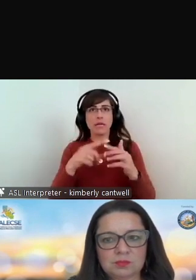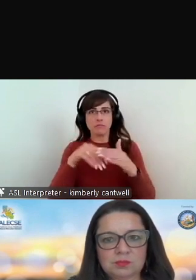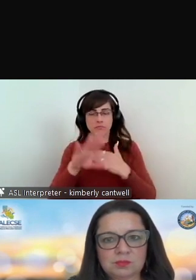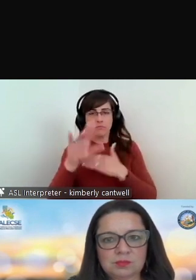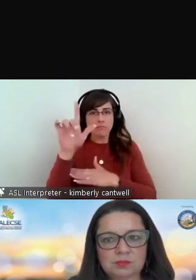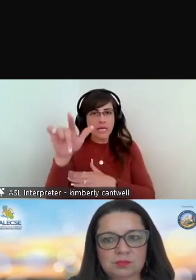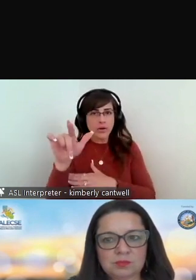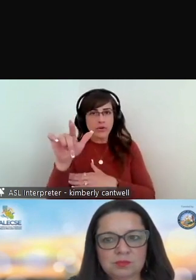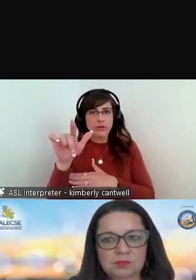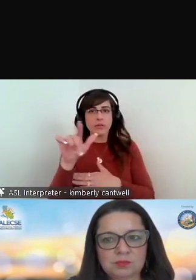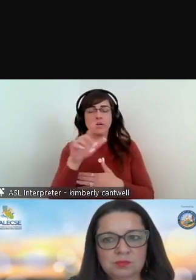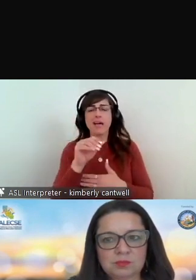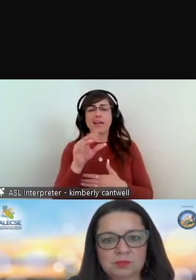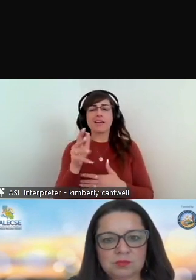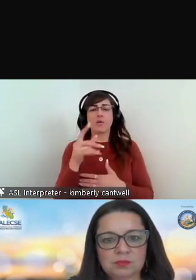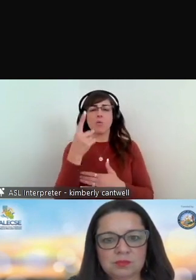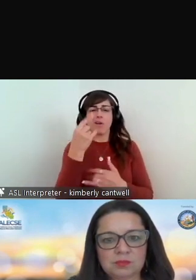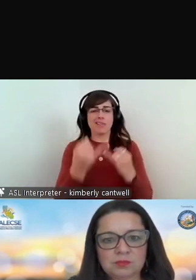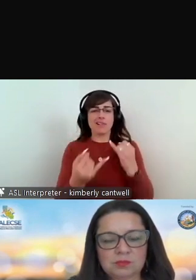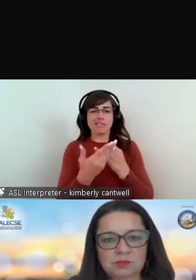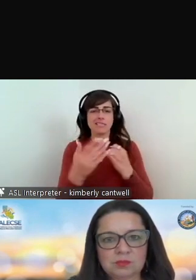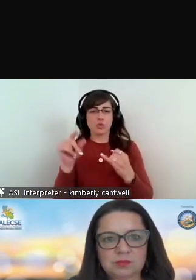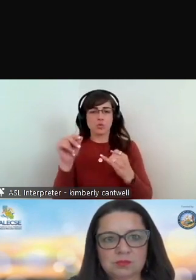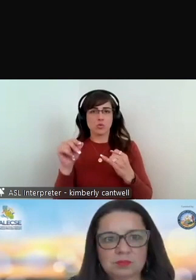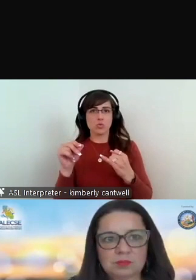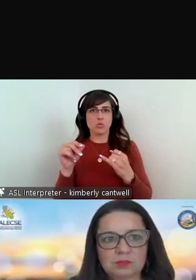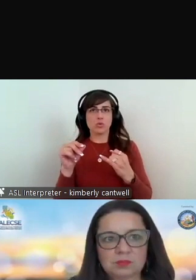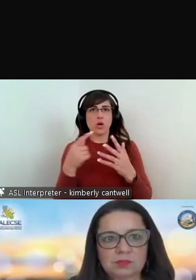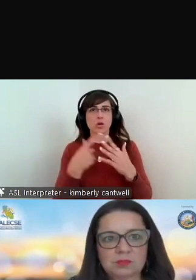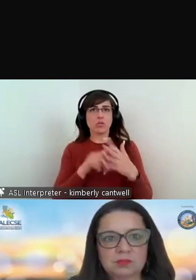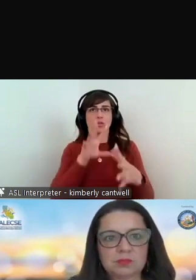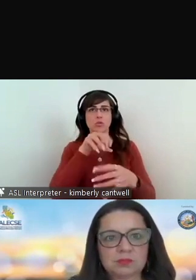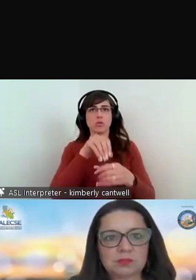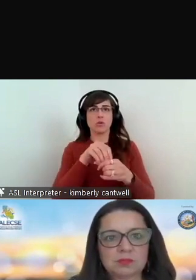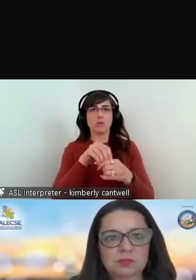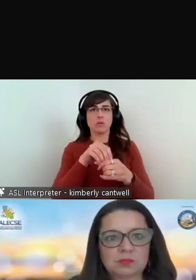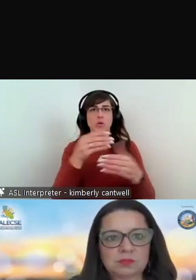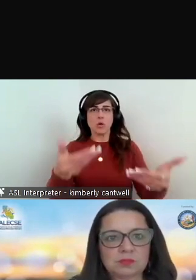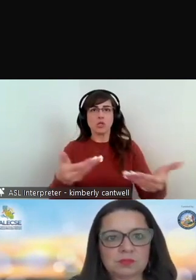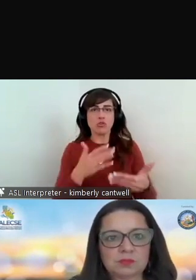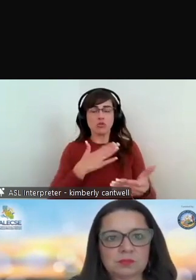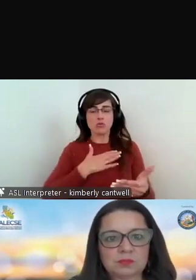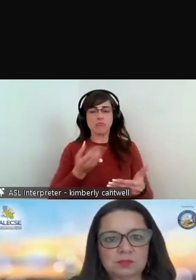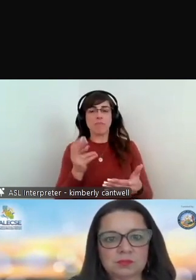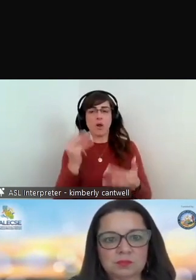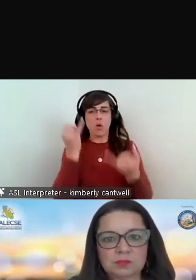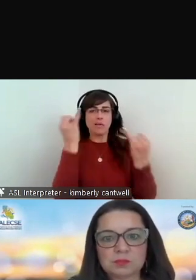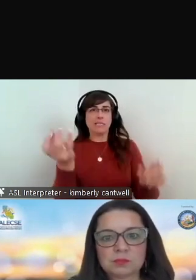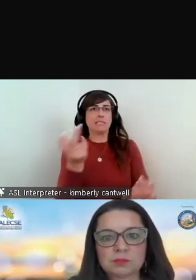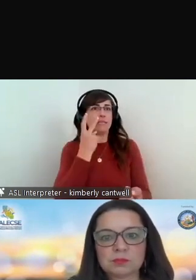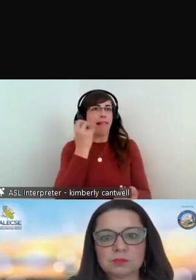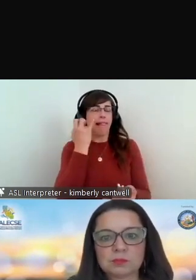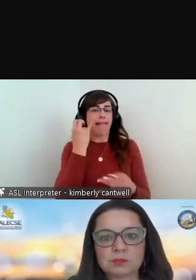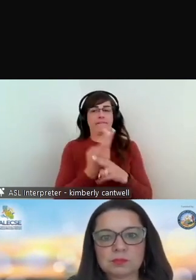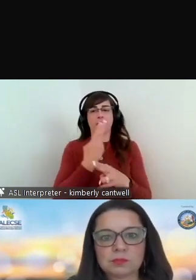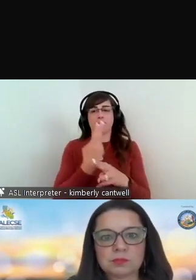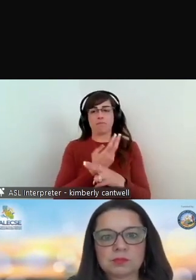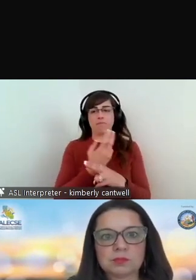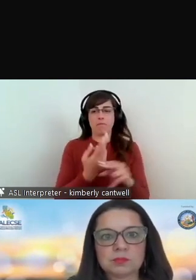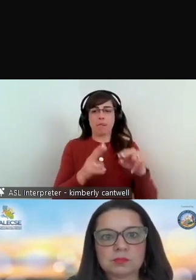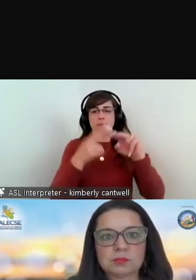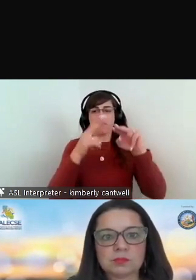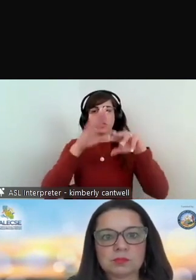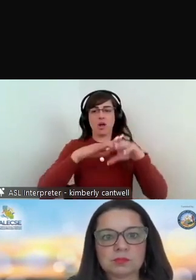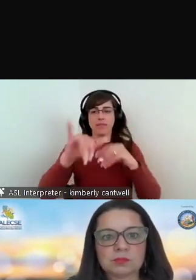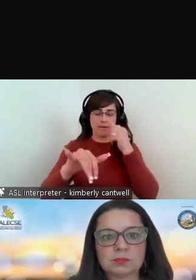And kind of one of the last things I'll do is I'll start to incorporate or introduce my own ideas and see if they use them and build upon